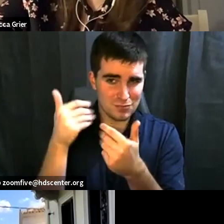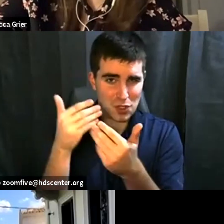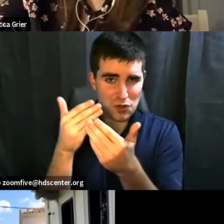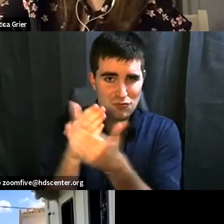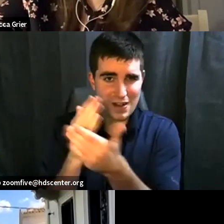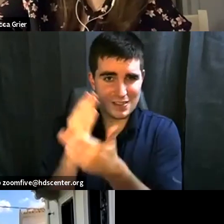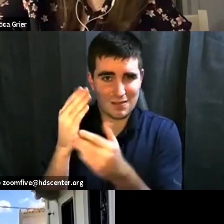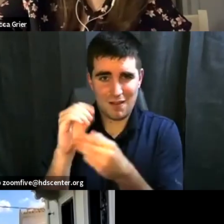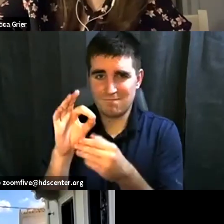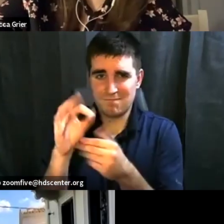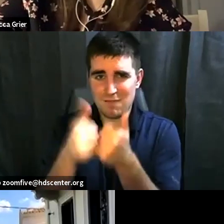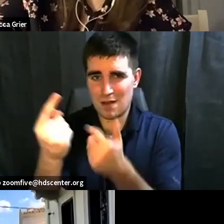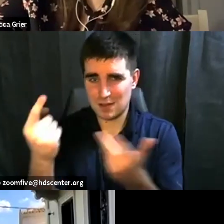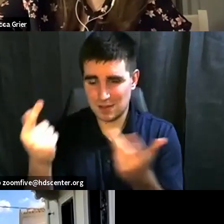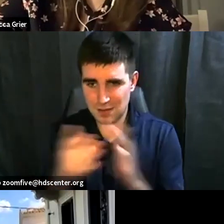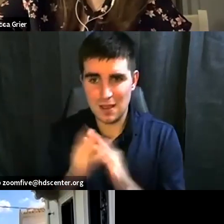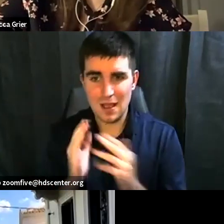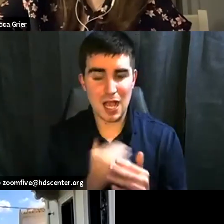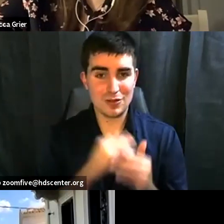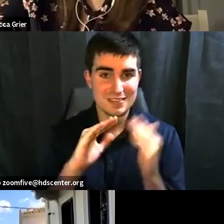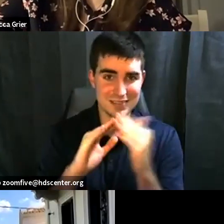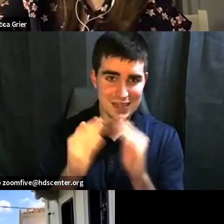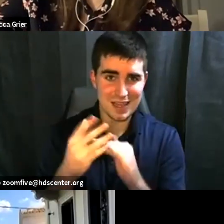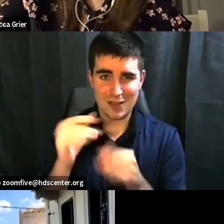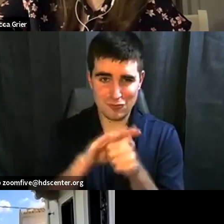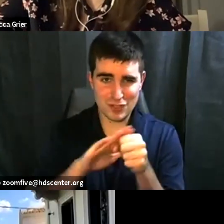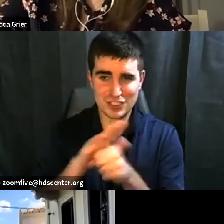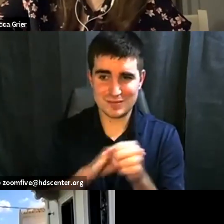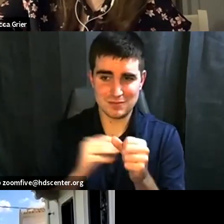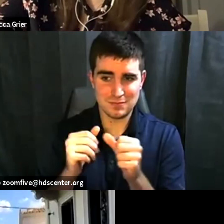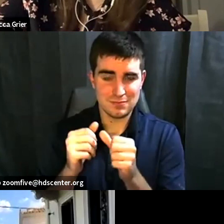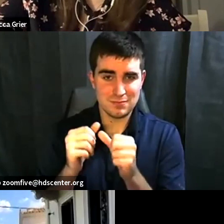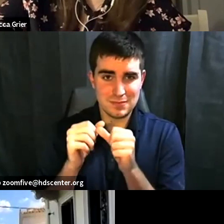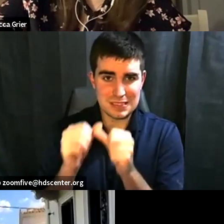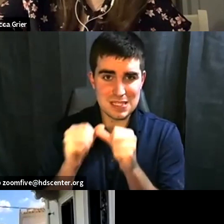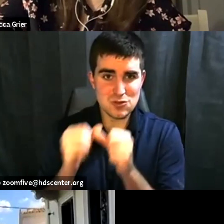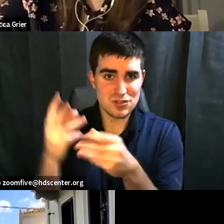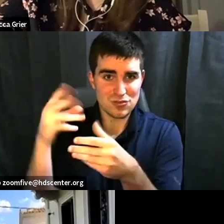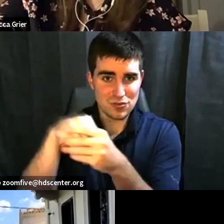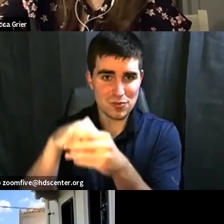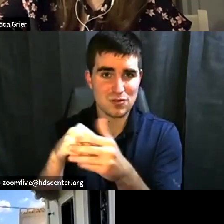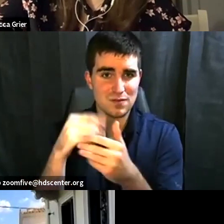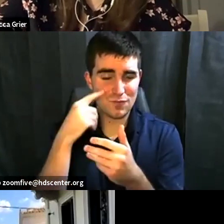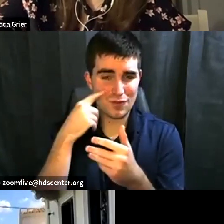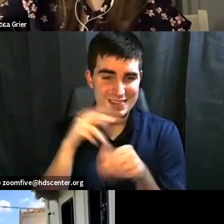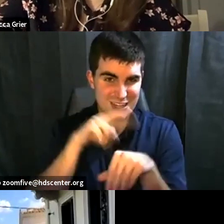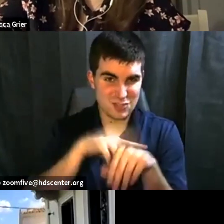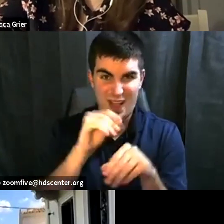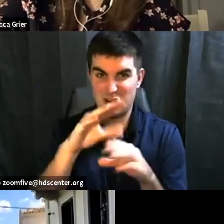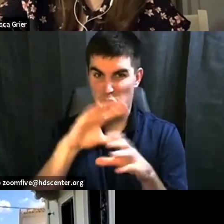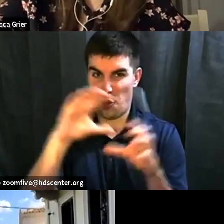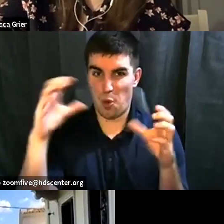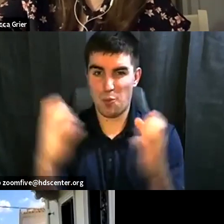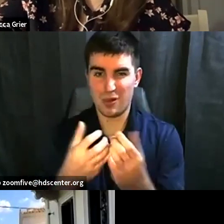the ways that our city and region continues to contribute to this national, even global effort to make sure that transportation is accessible for all in the